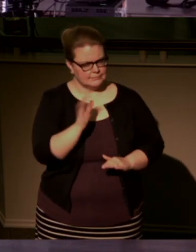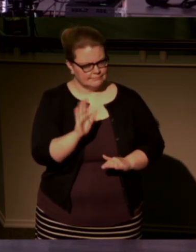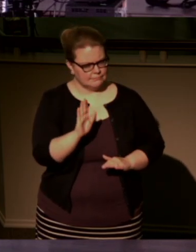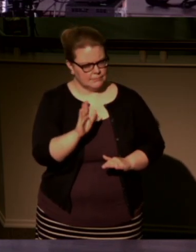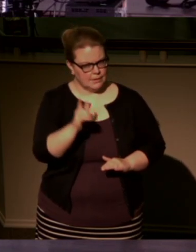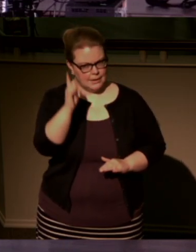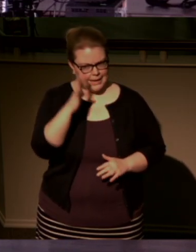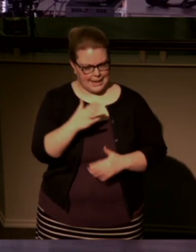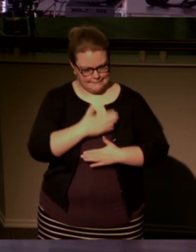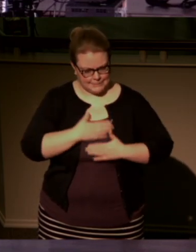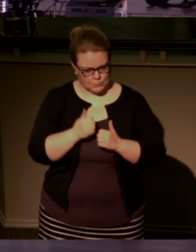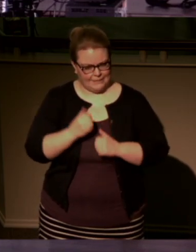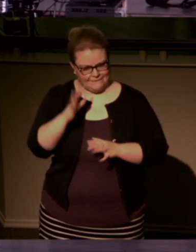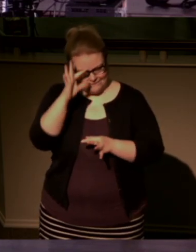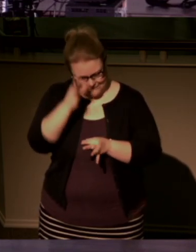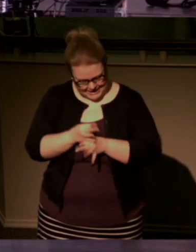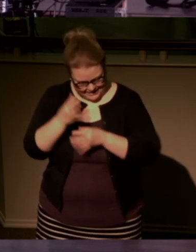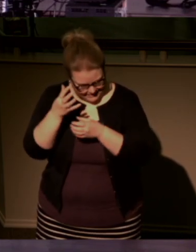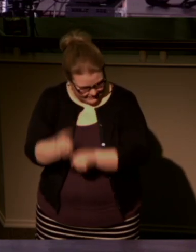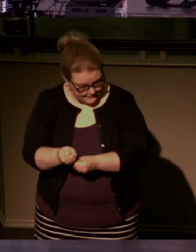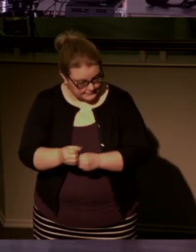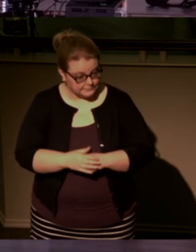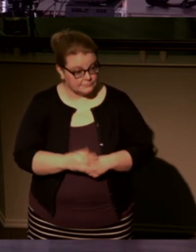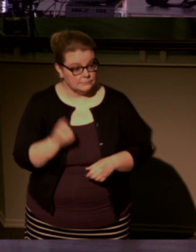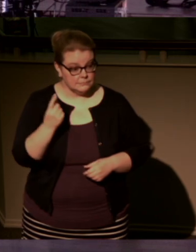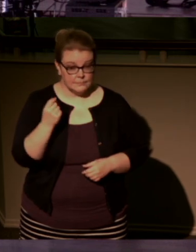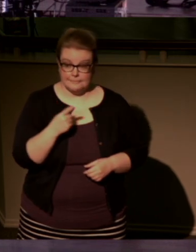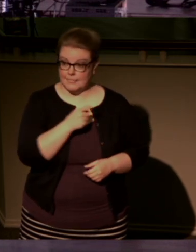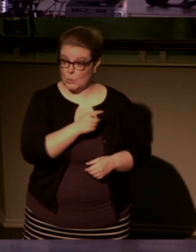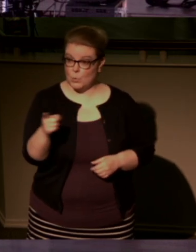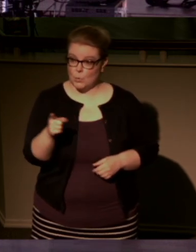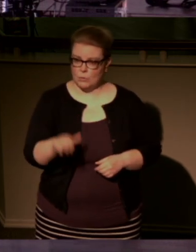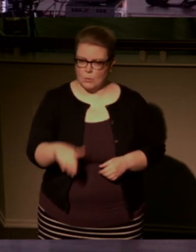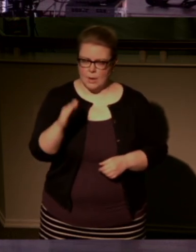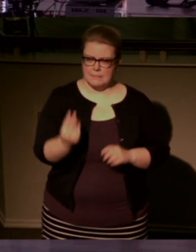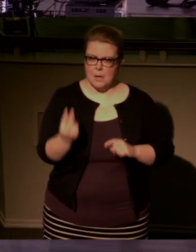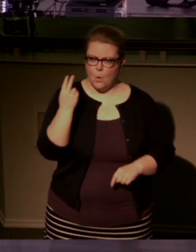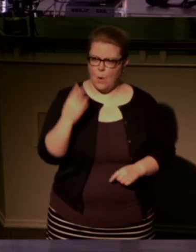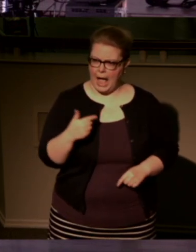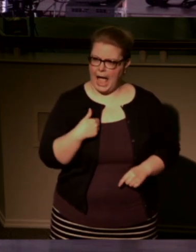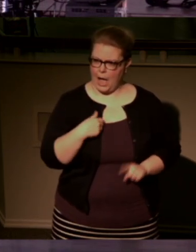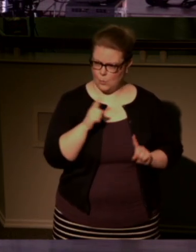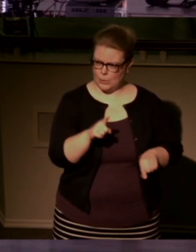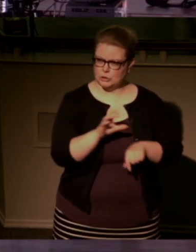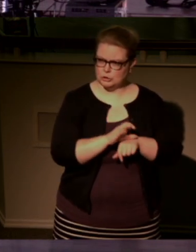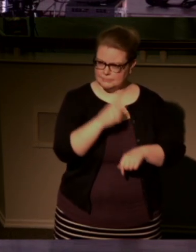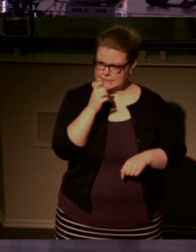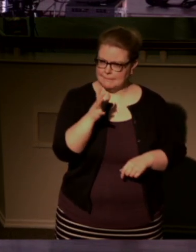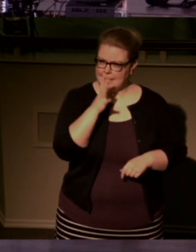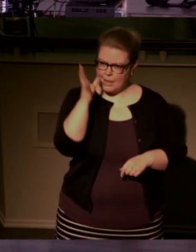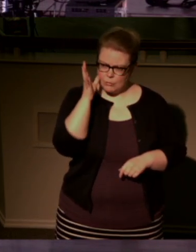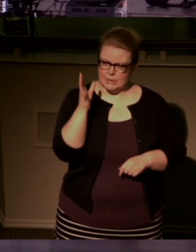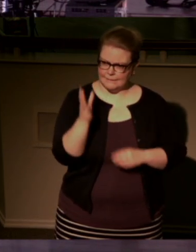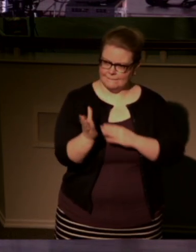I want you to know that just because your parents had you in church growing up didn't make you a believer in Jesus.